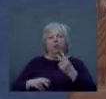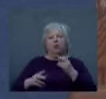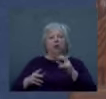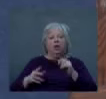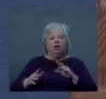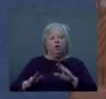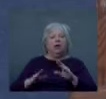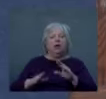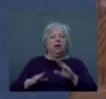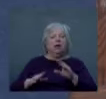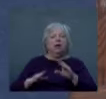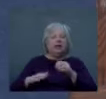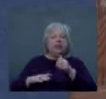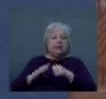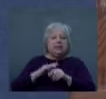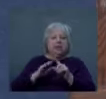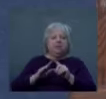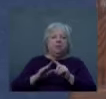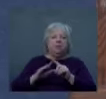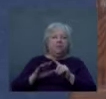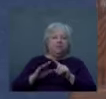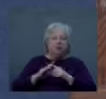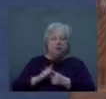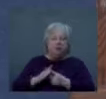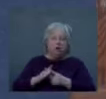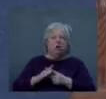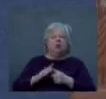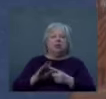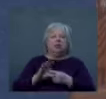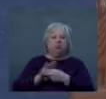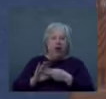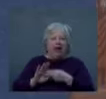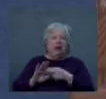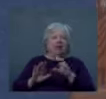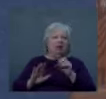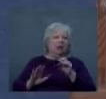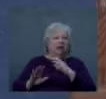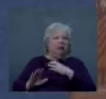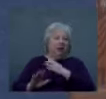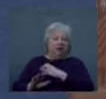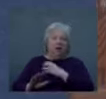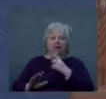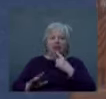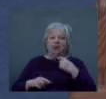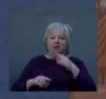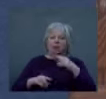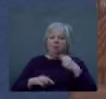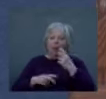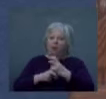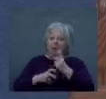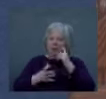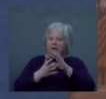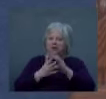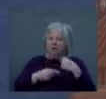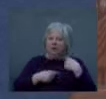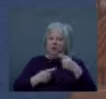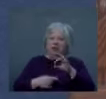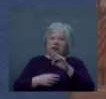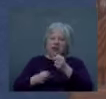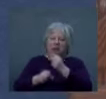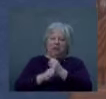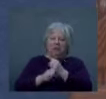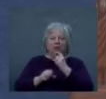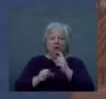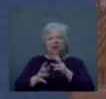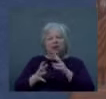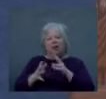Subcommittee. It's hard to believe that it's been 9 years since the city board adopted the community-driven 12th Street